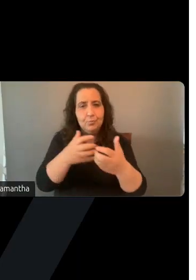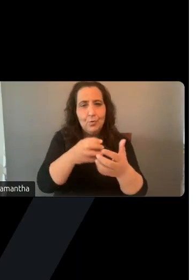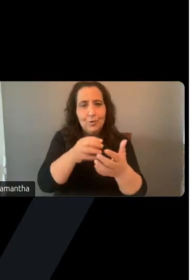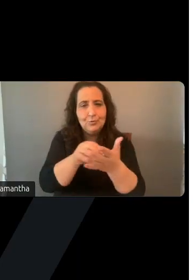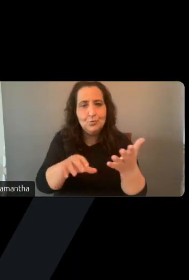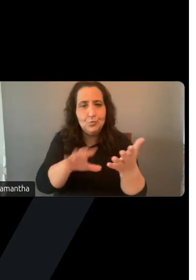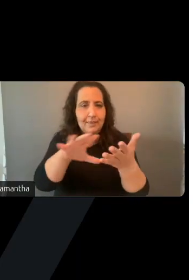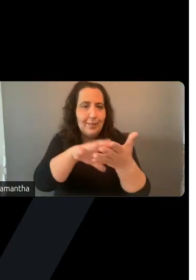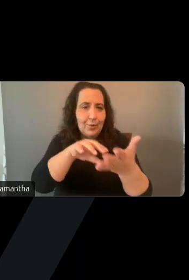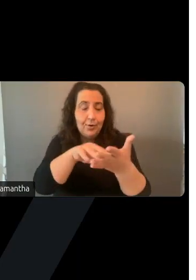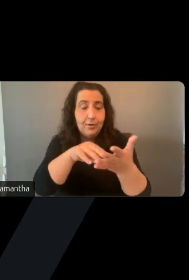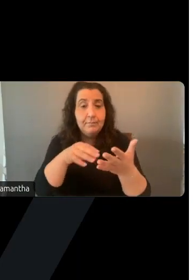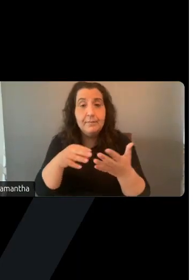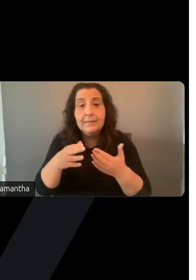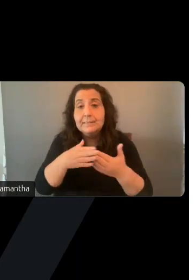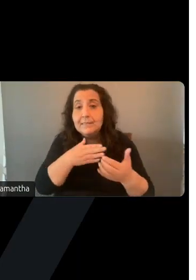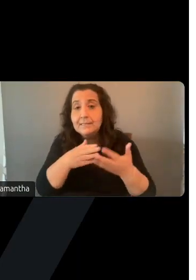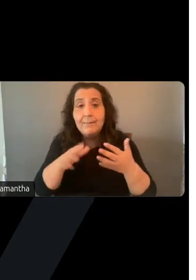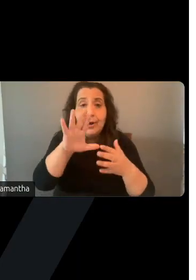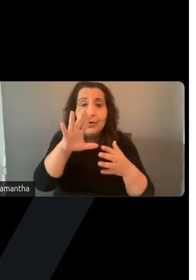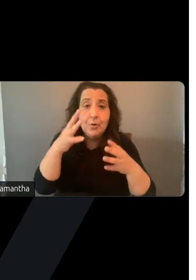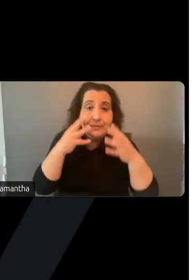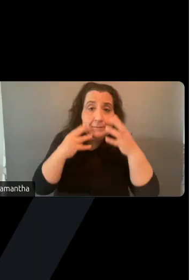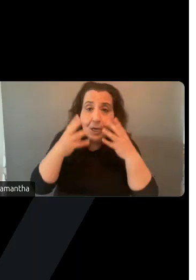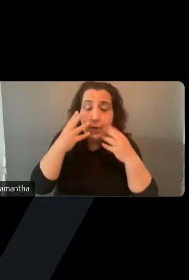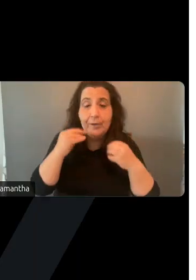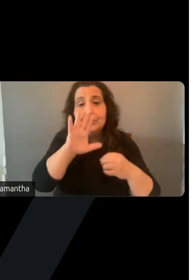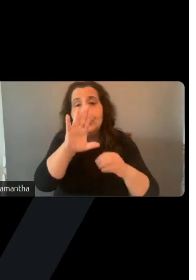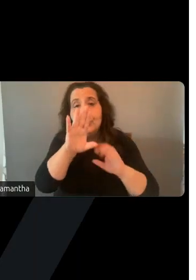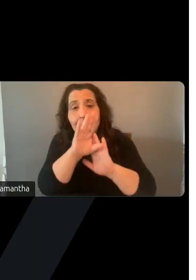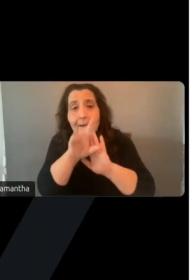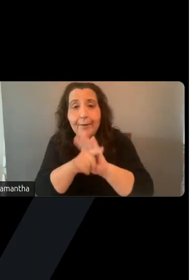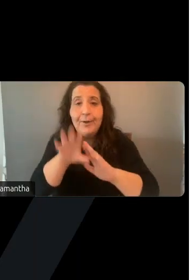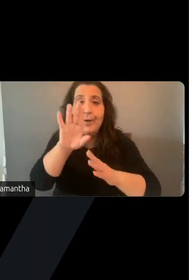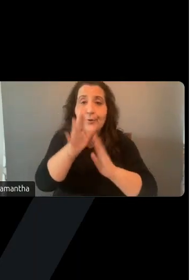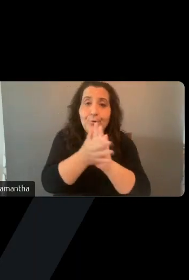your background, experiences, and skill sets are, there are